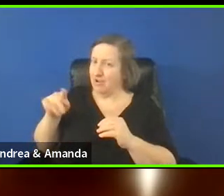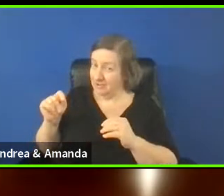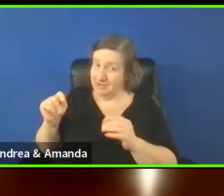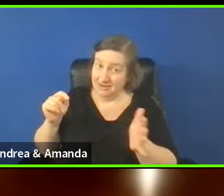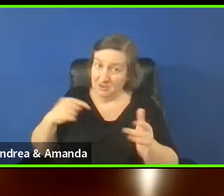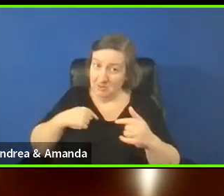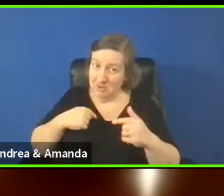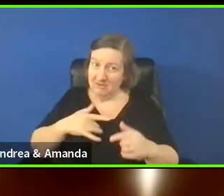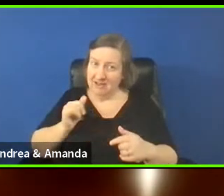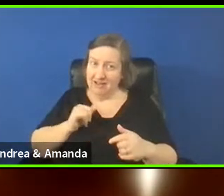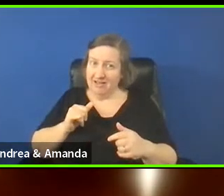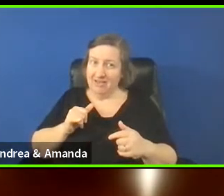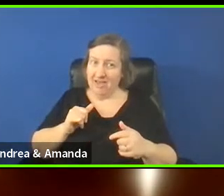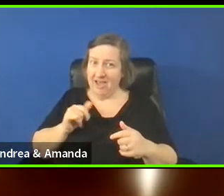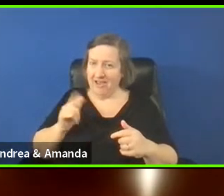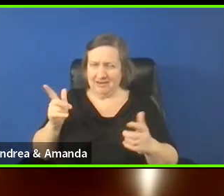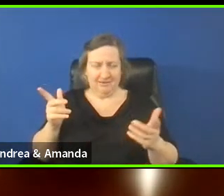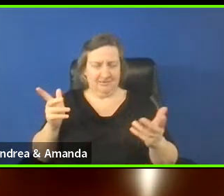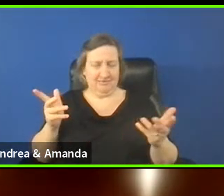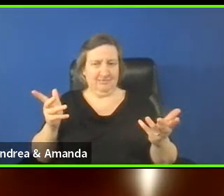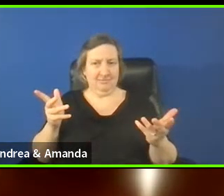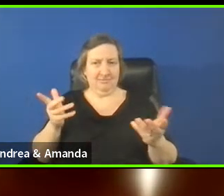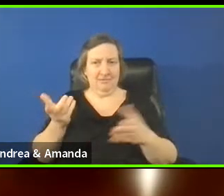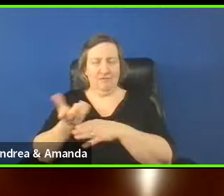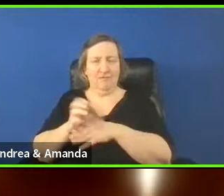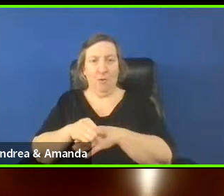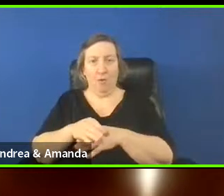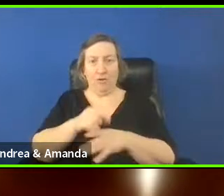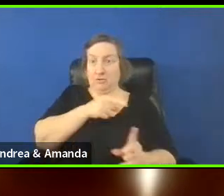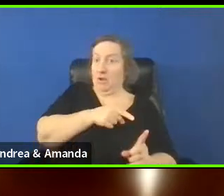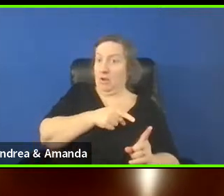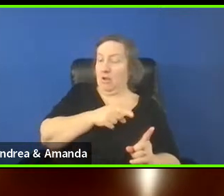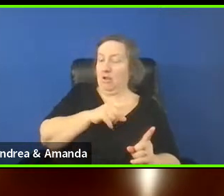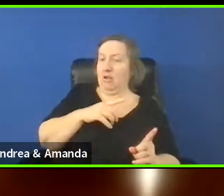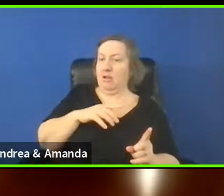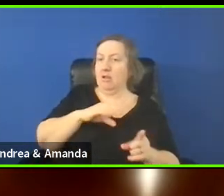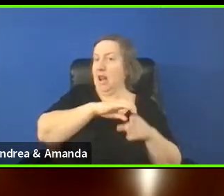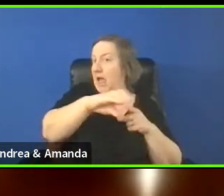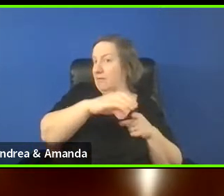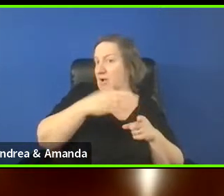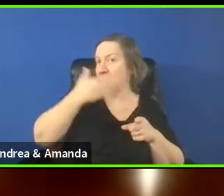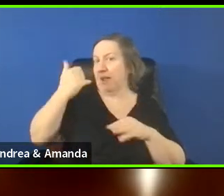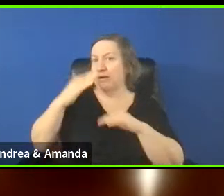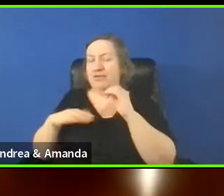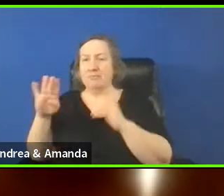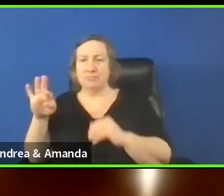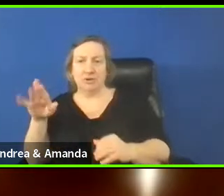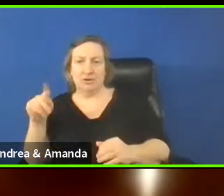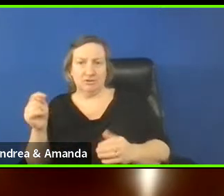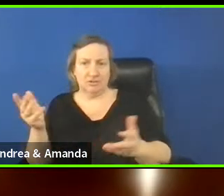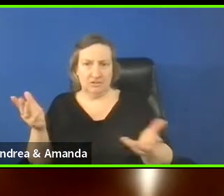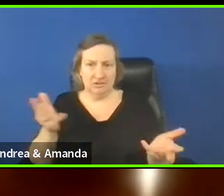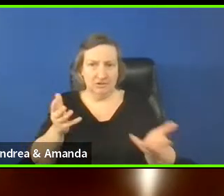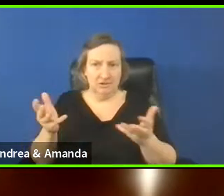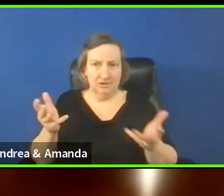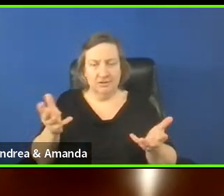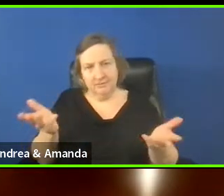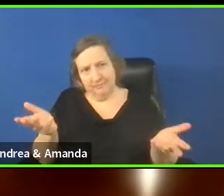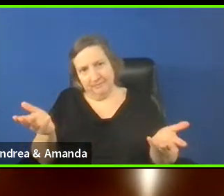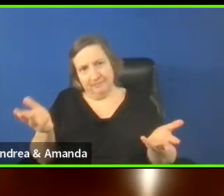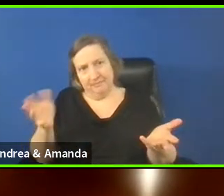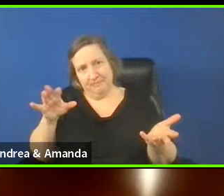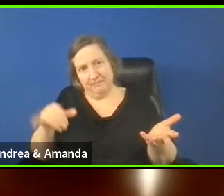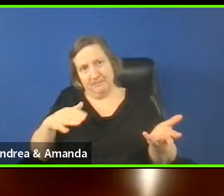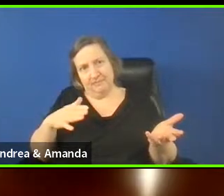To me, it feels like it's being baked to consider light rail over bus rapid transit.